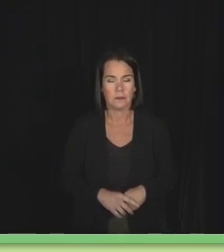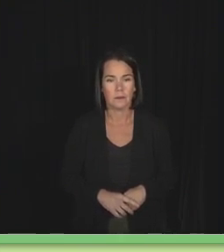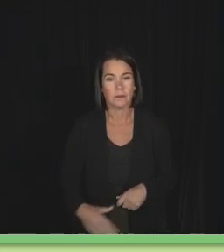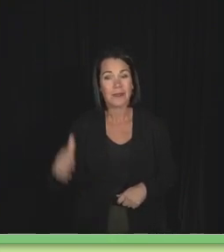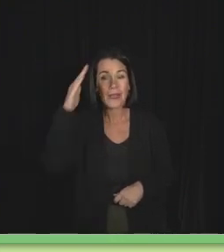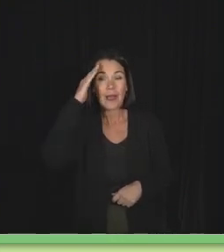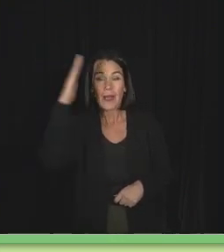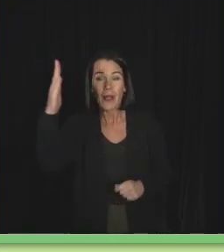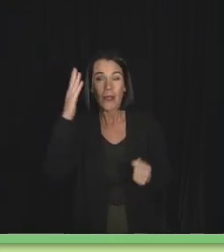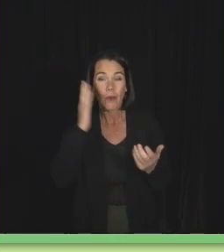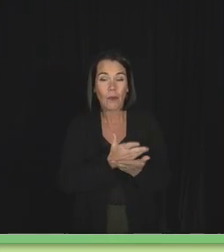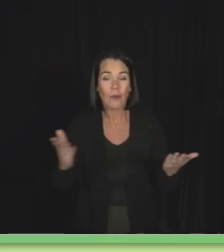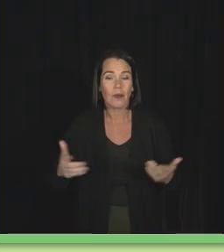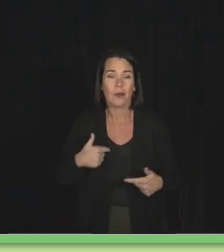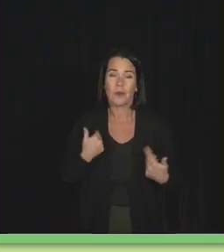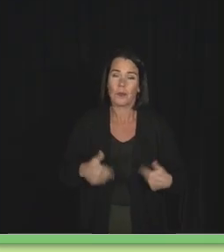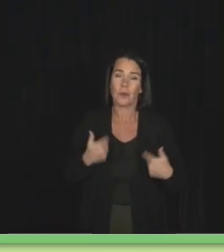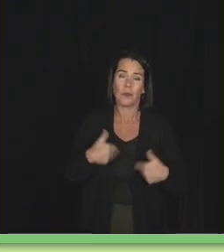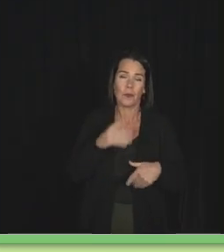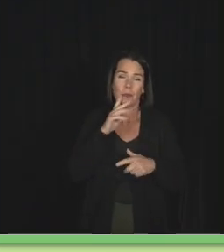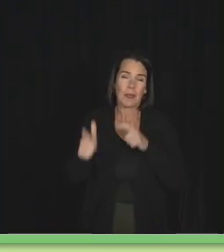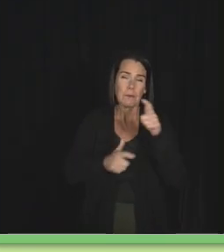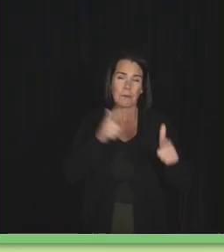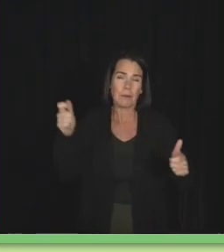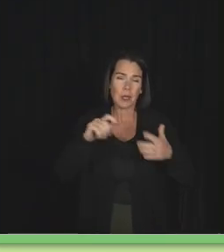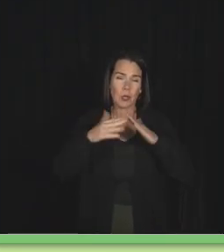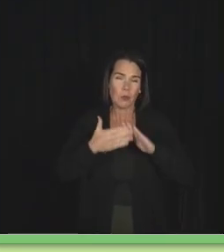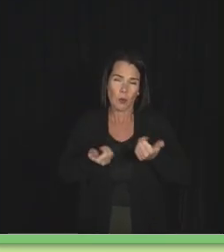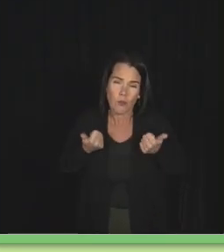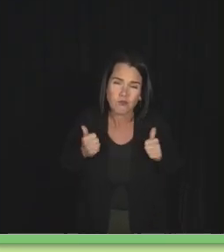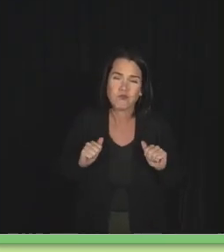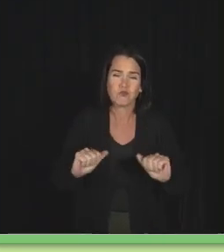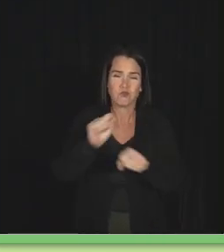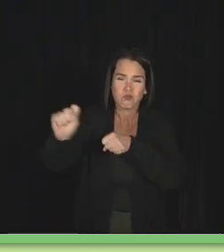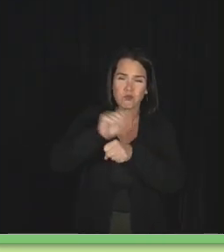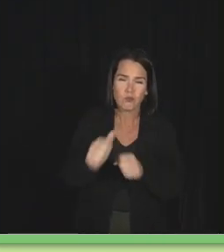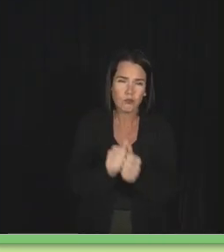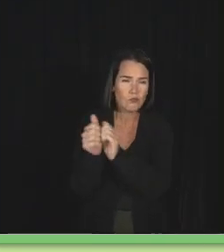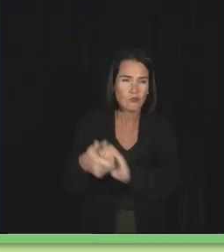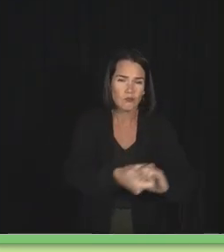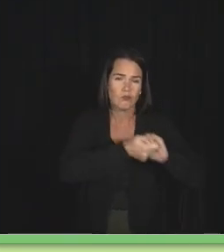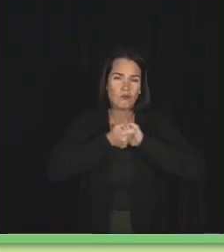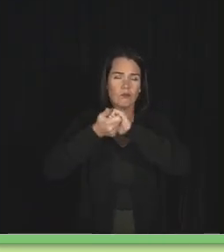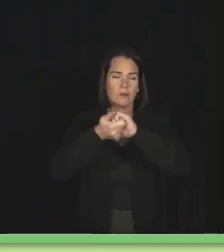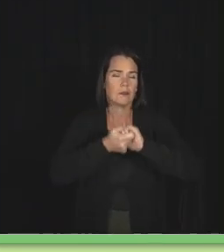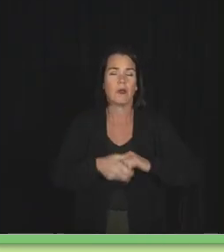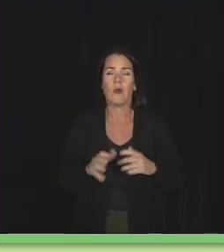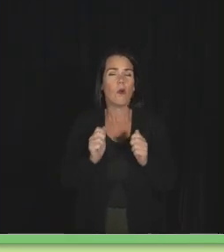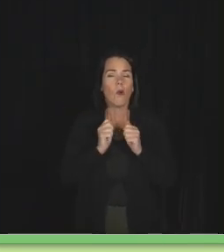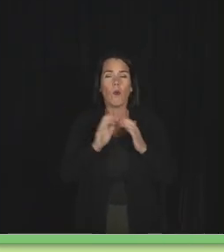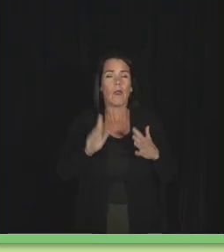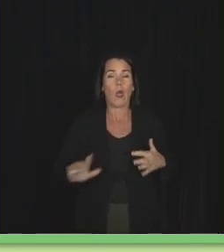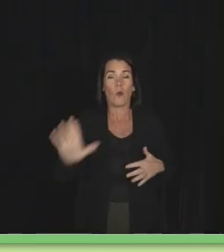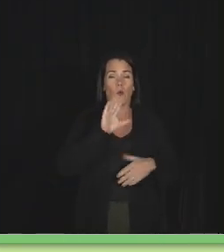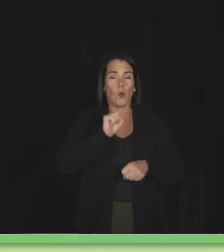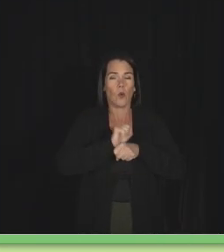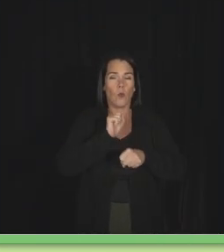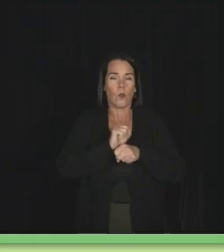Hello, everyone. This has been a huge community effort, so this program won't be where it is today without all of